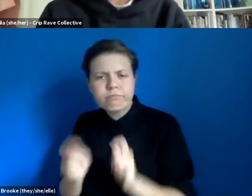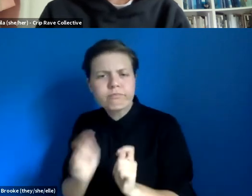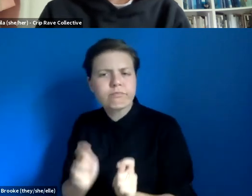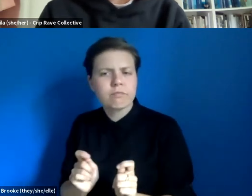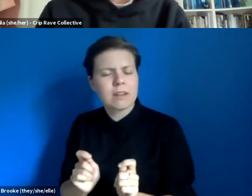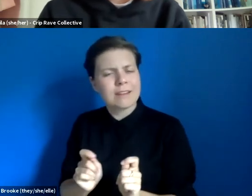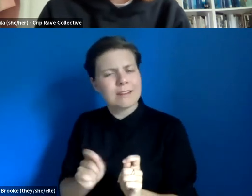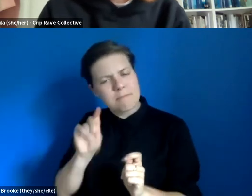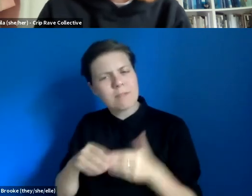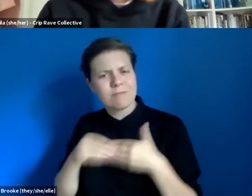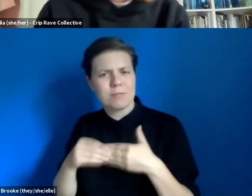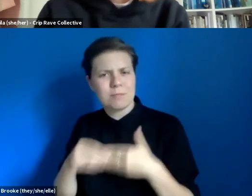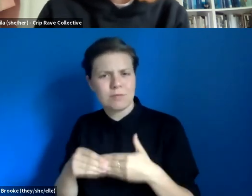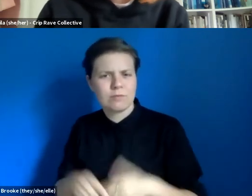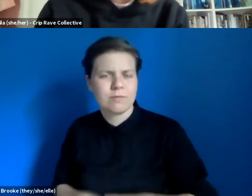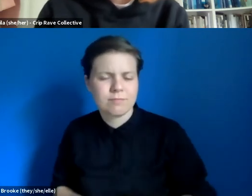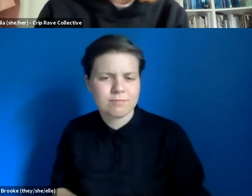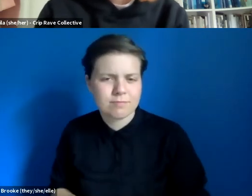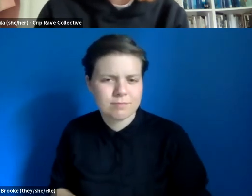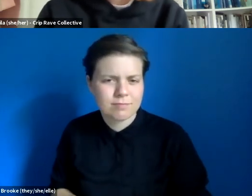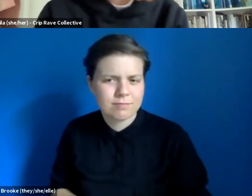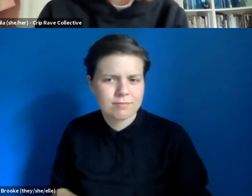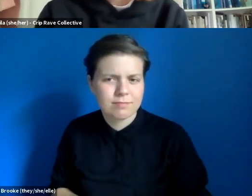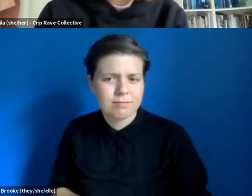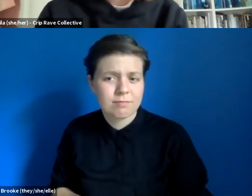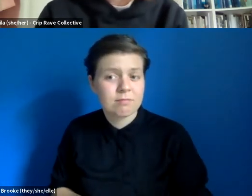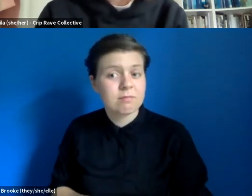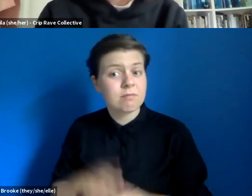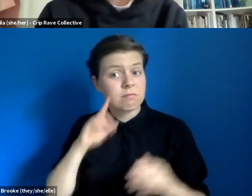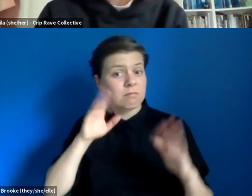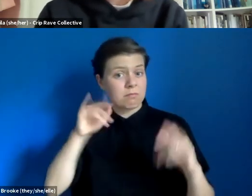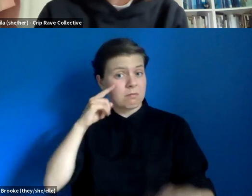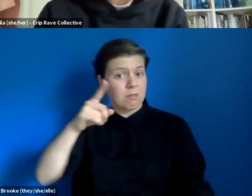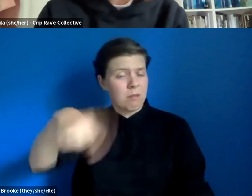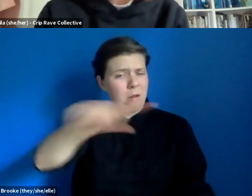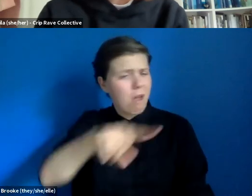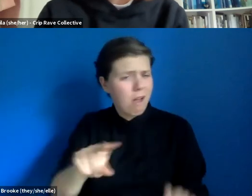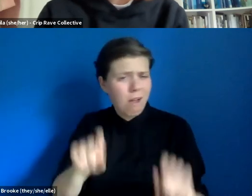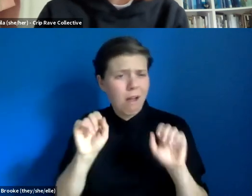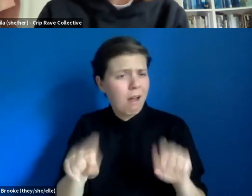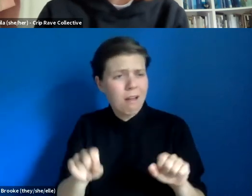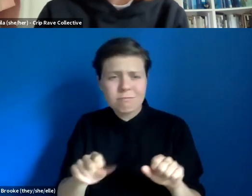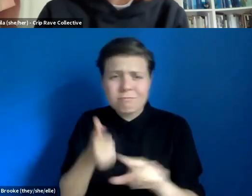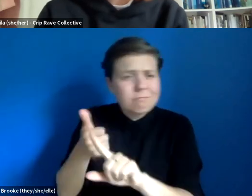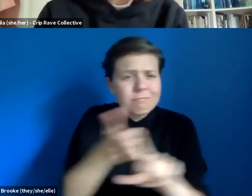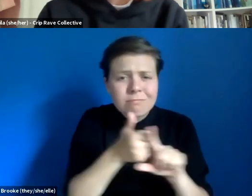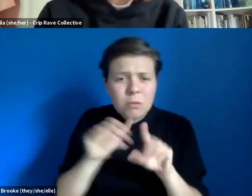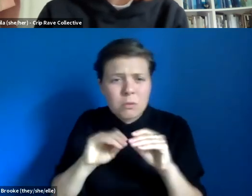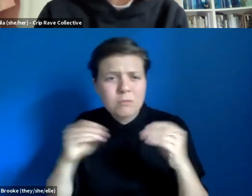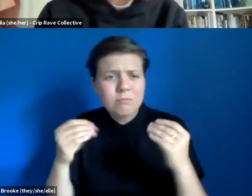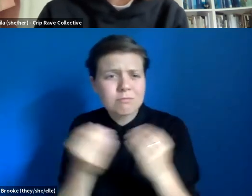I hope you are able to create your own recipe book in whatever